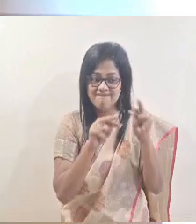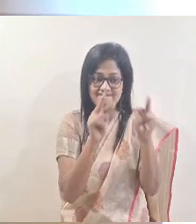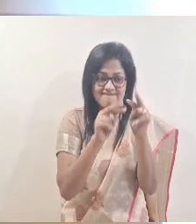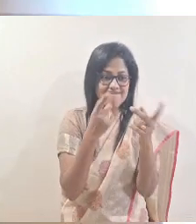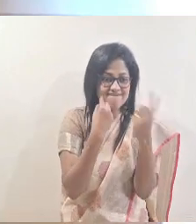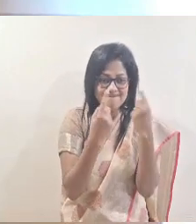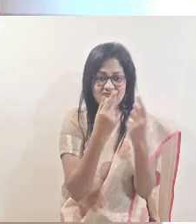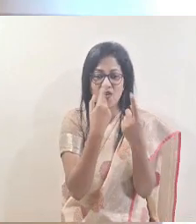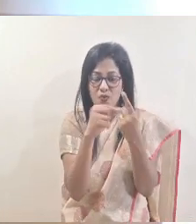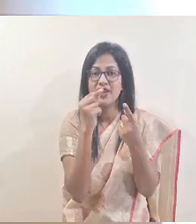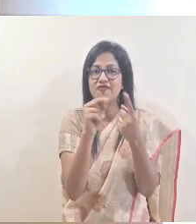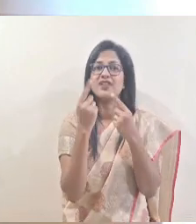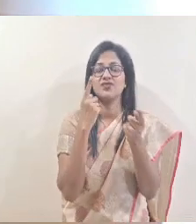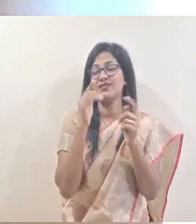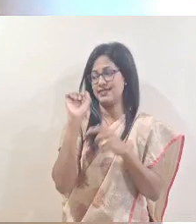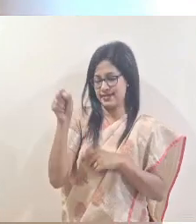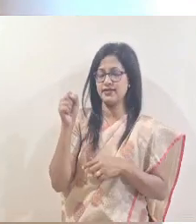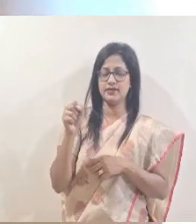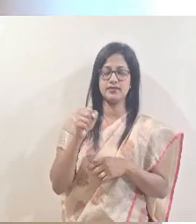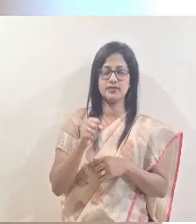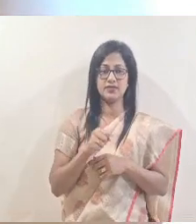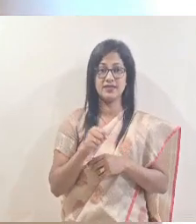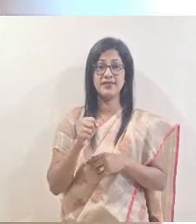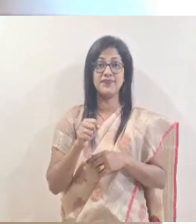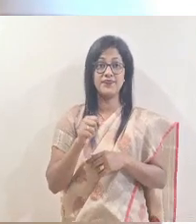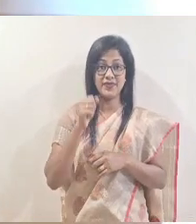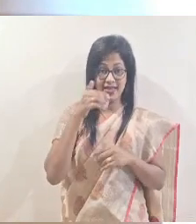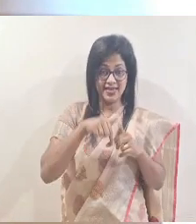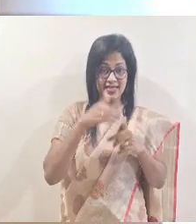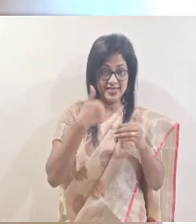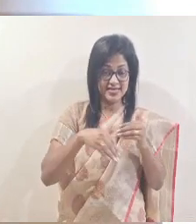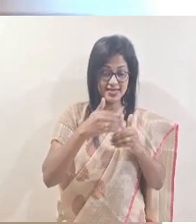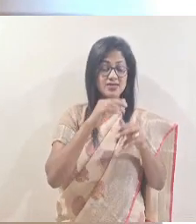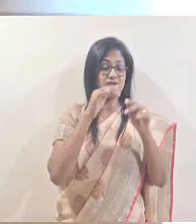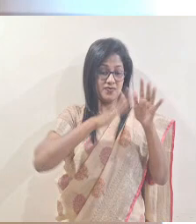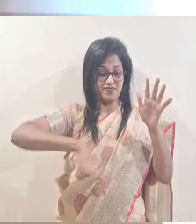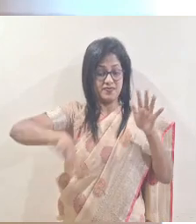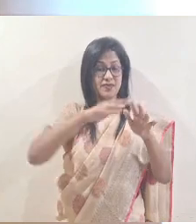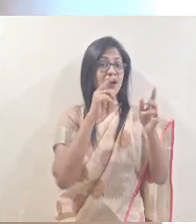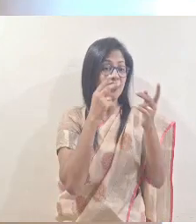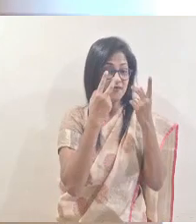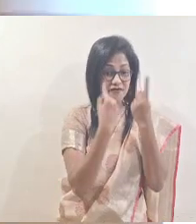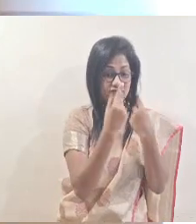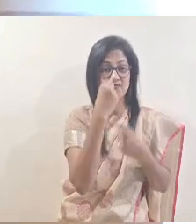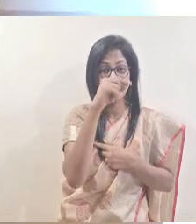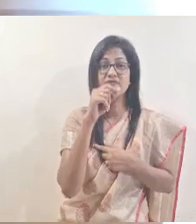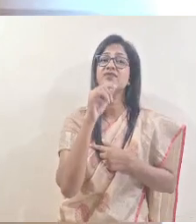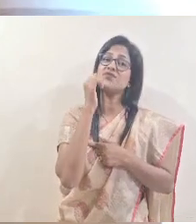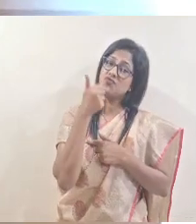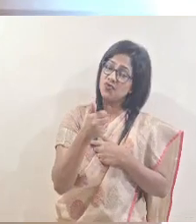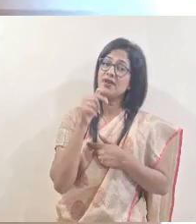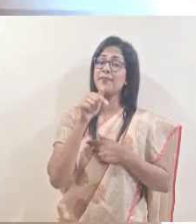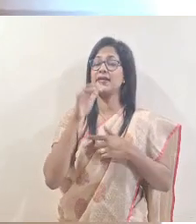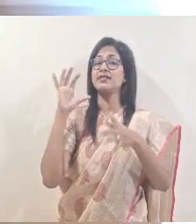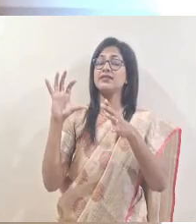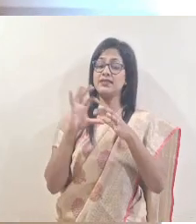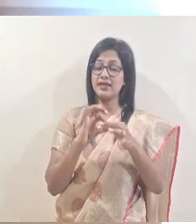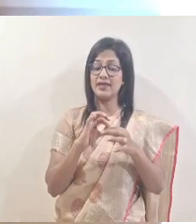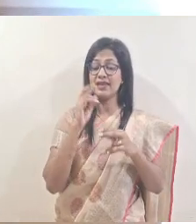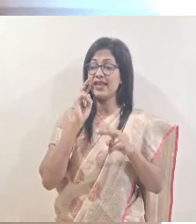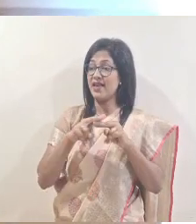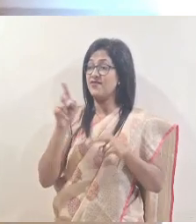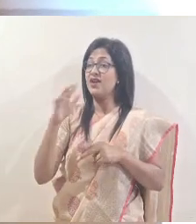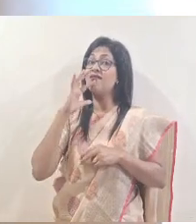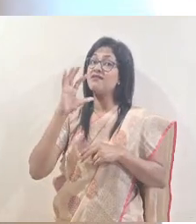of width. Yes, sir. Like in a sense, on-field verification would also be good, but this would be in a sense that